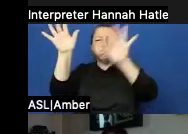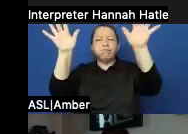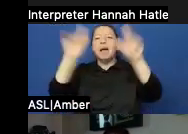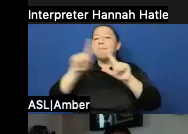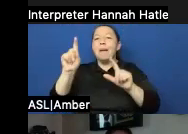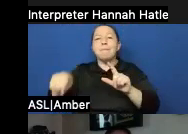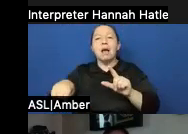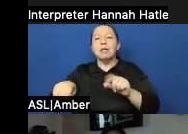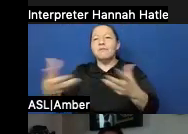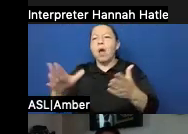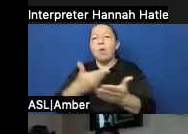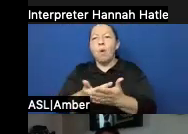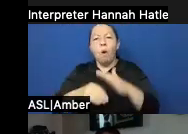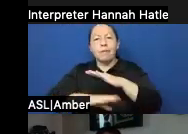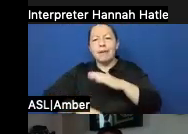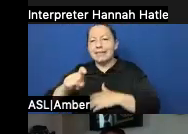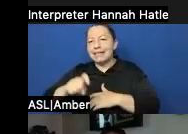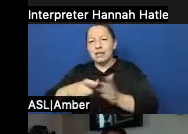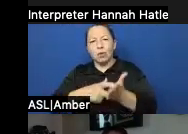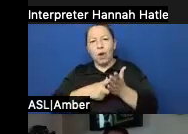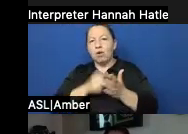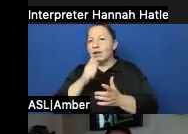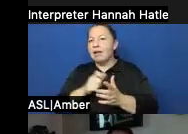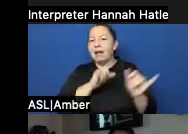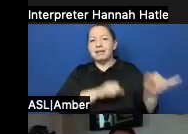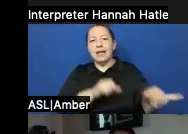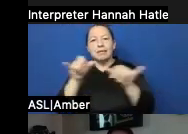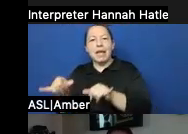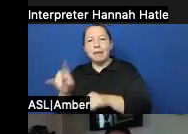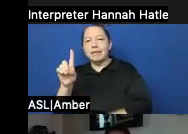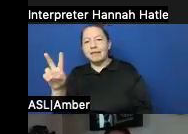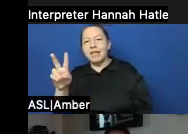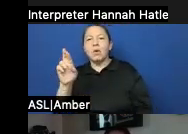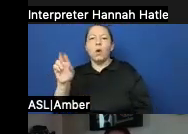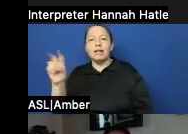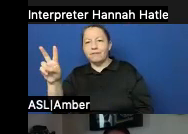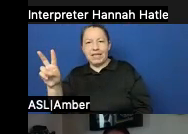required, because they're not the same needs as domestic violence or sexual violence.